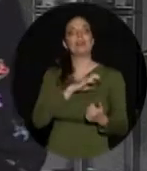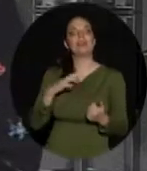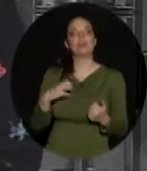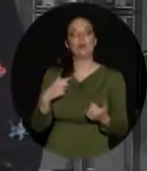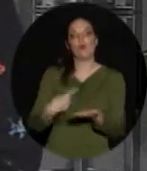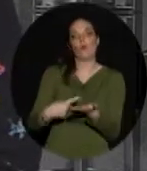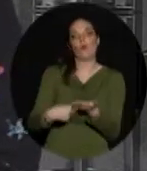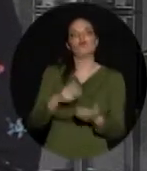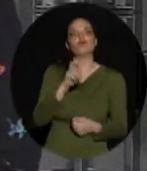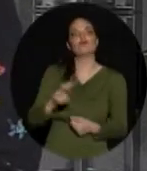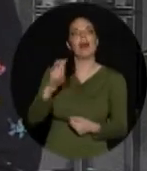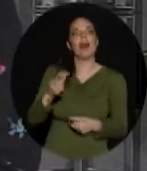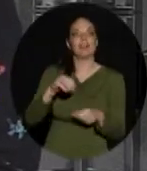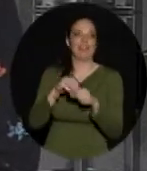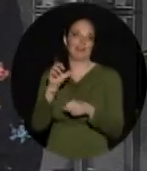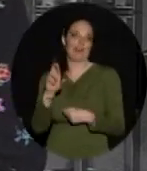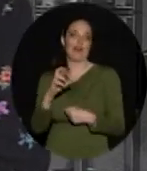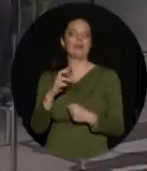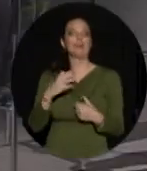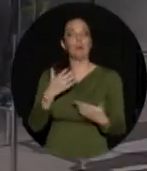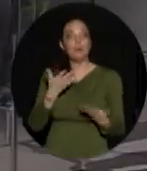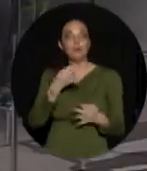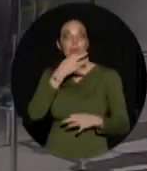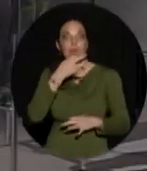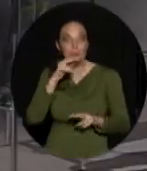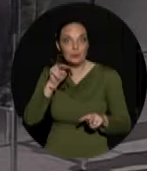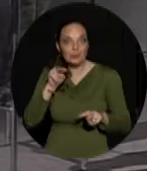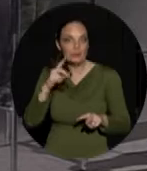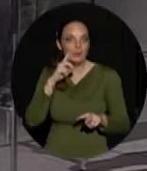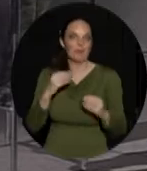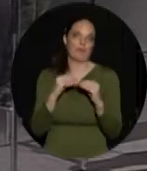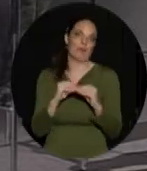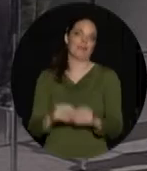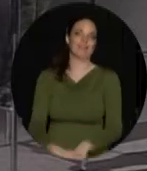So stay tuned for more Healthy Cleveland.